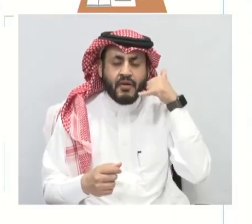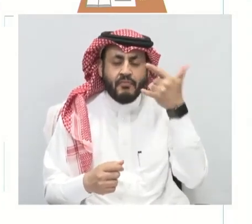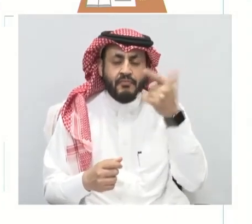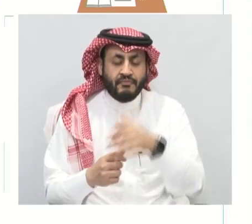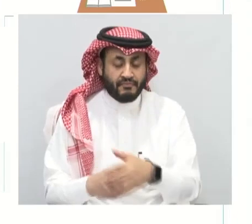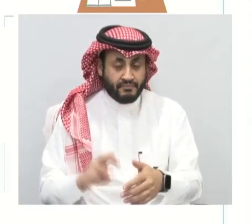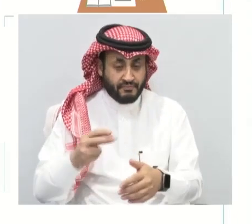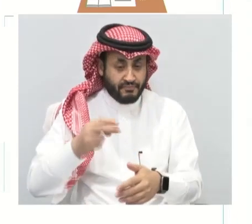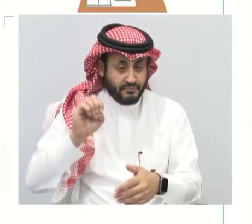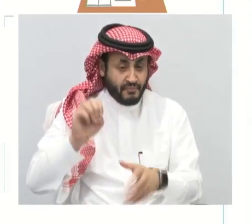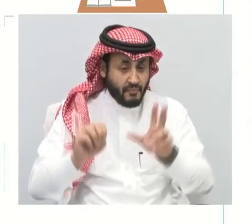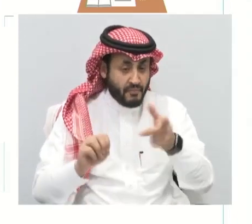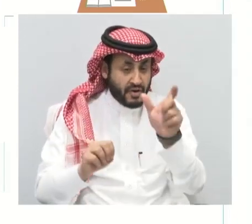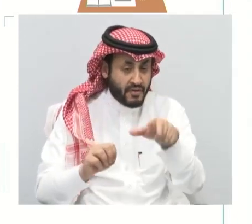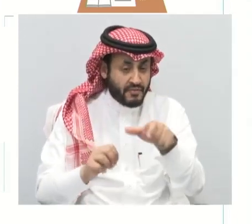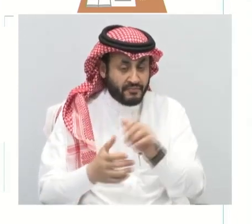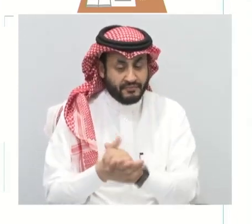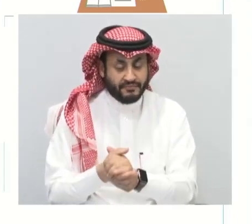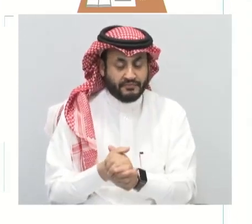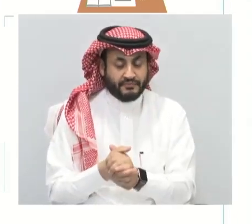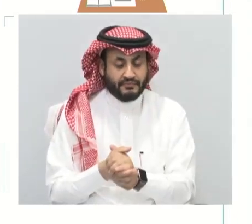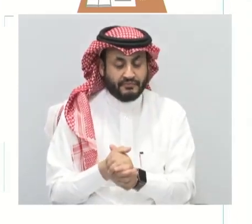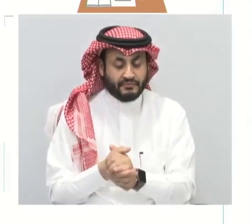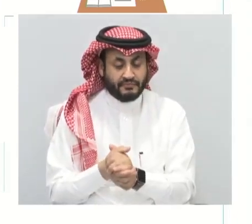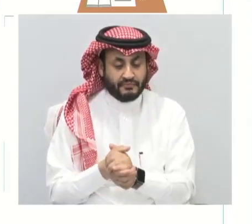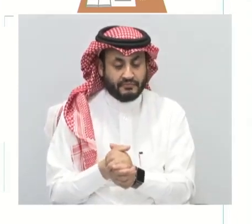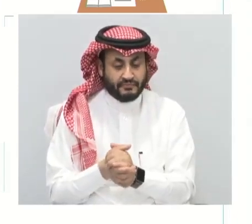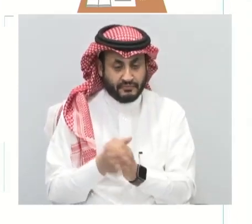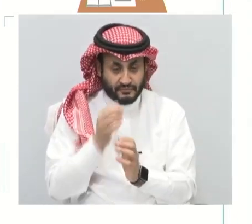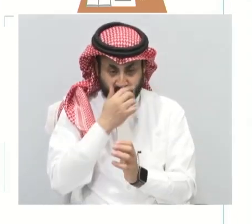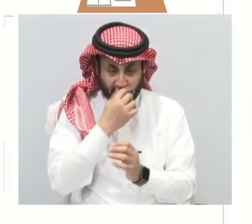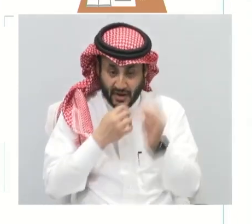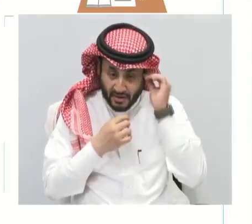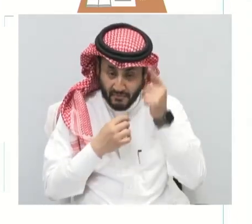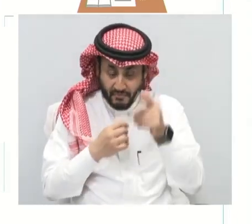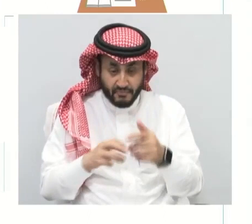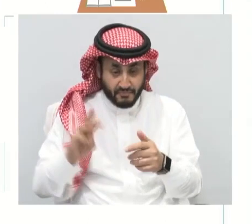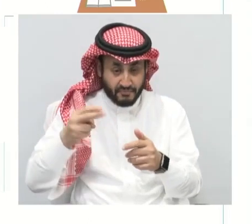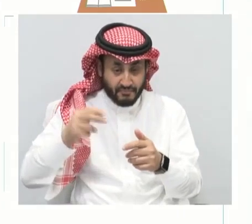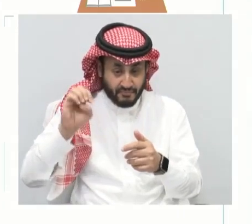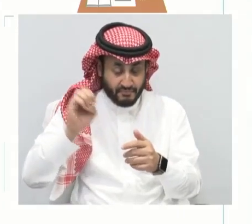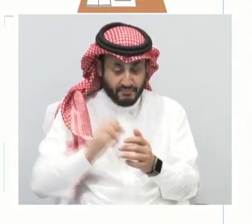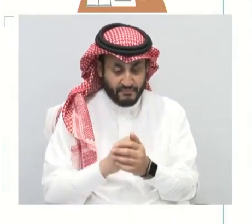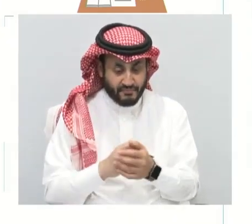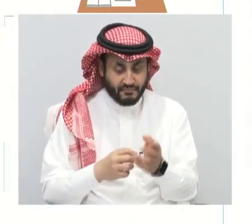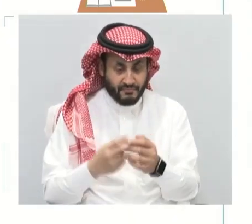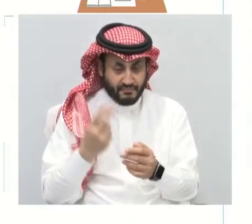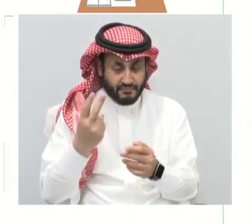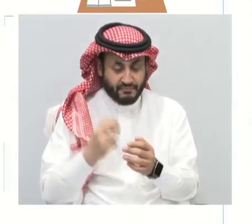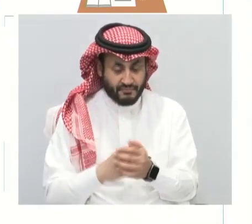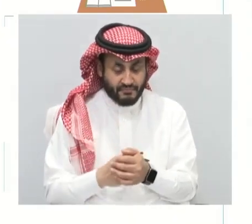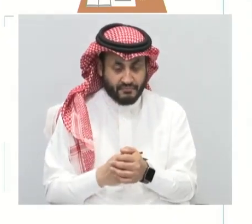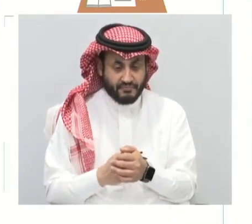the first thing which is very important is to identify who. Okay, and the second one